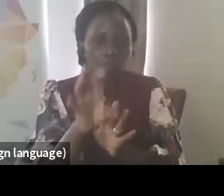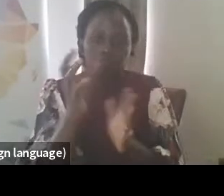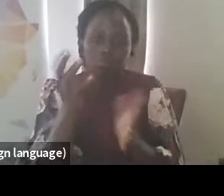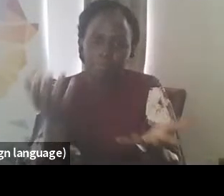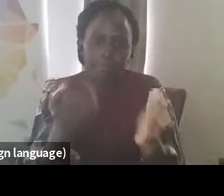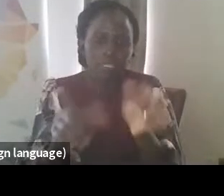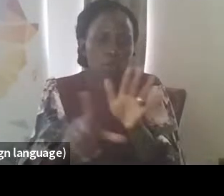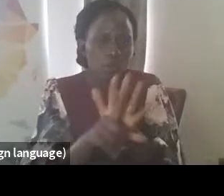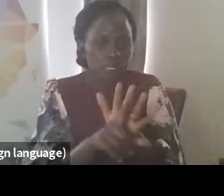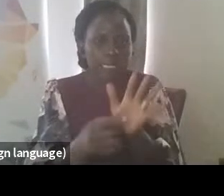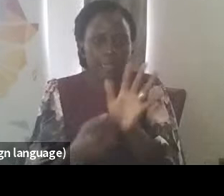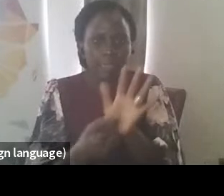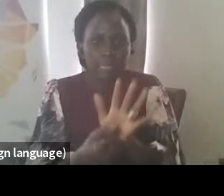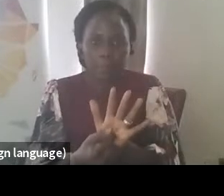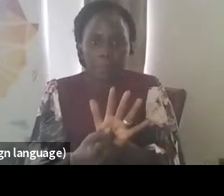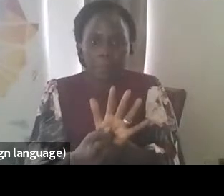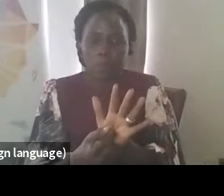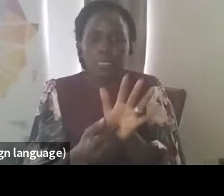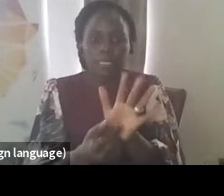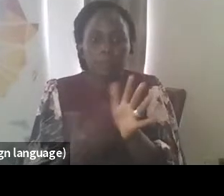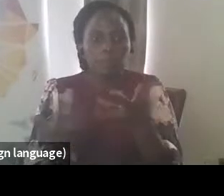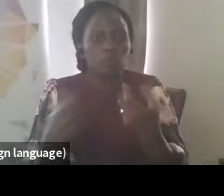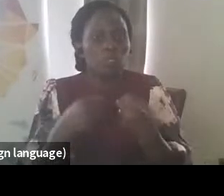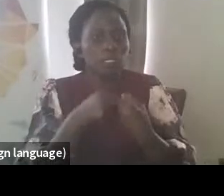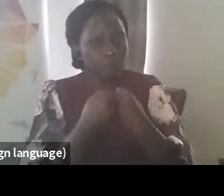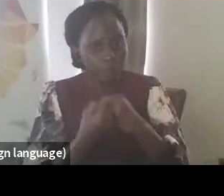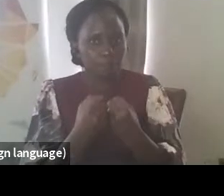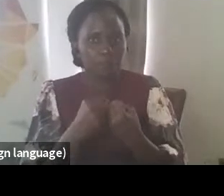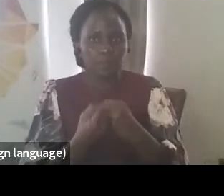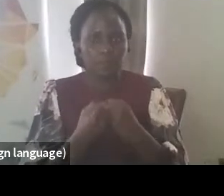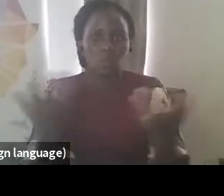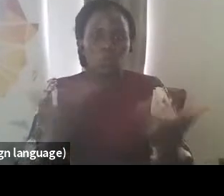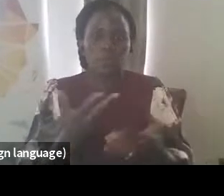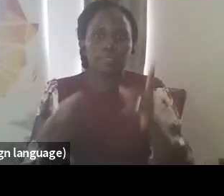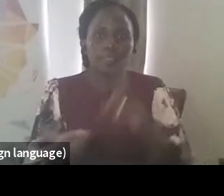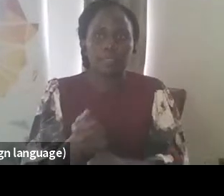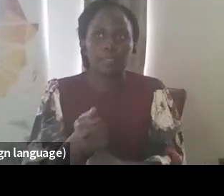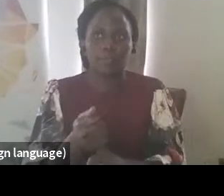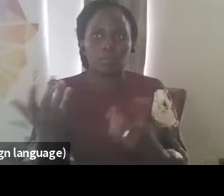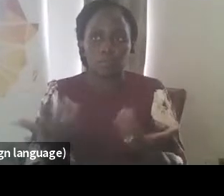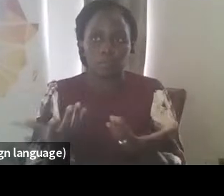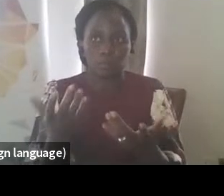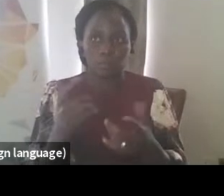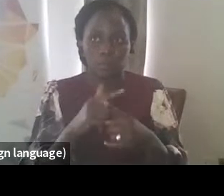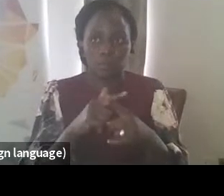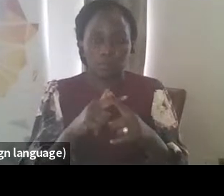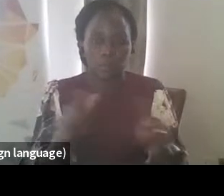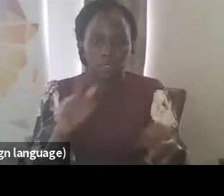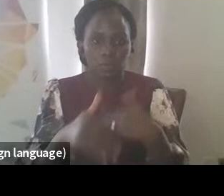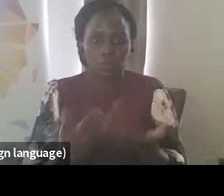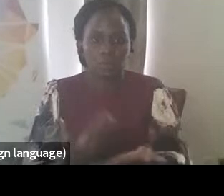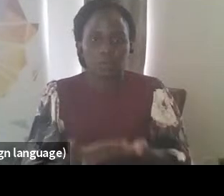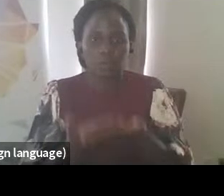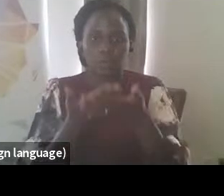to challenge the decisions come whether to surveillance or